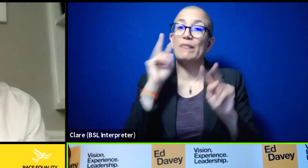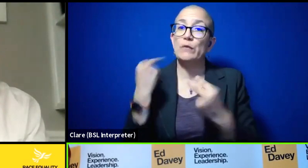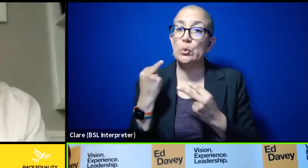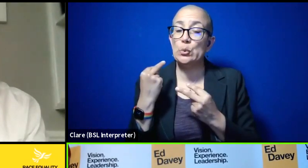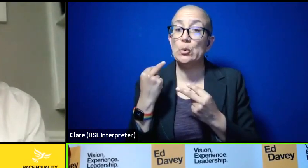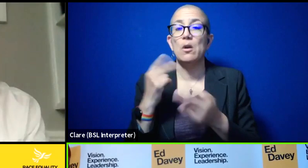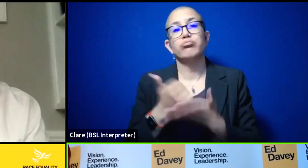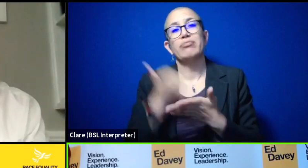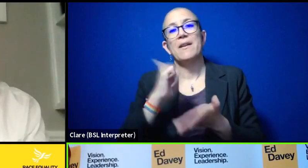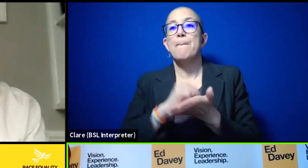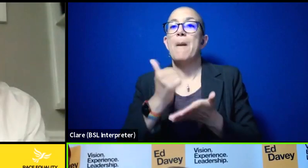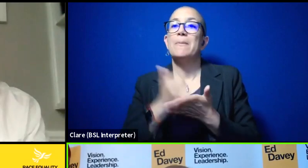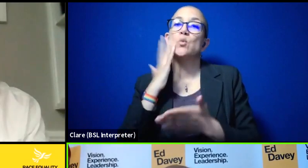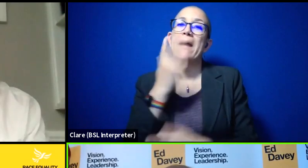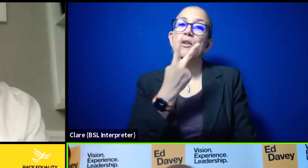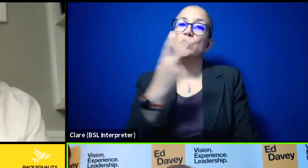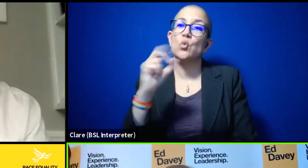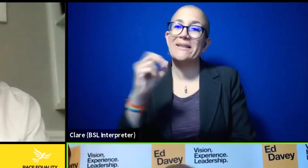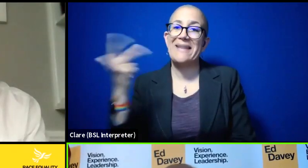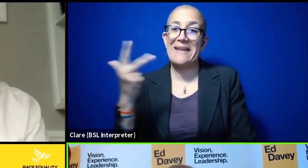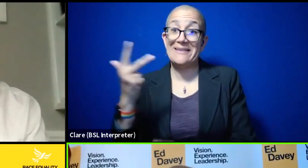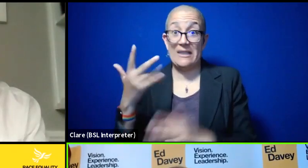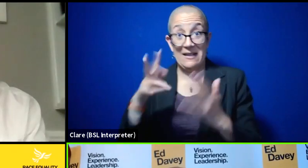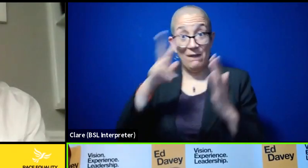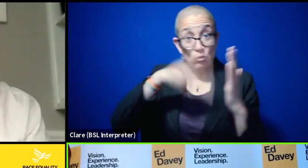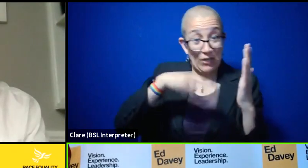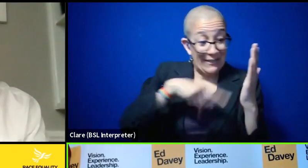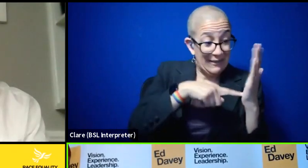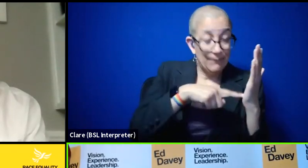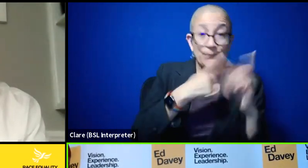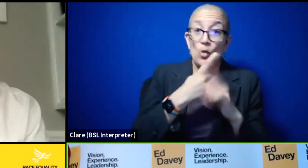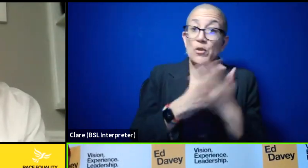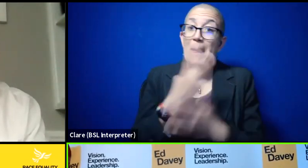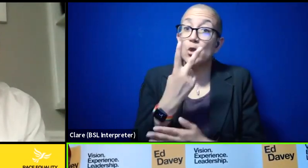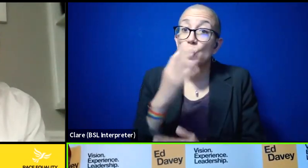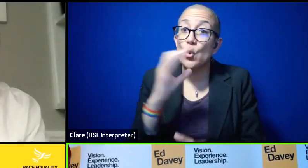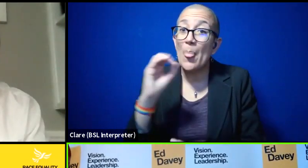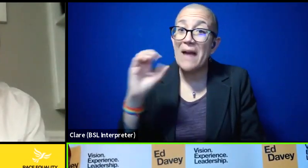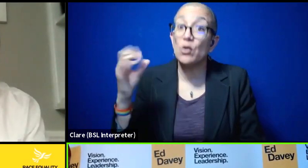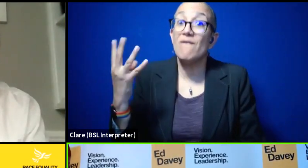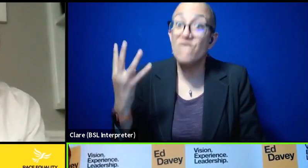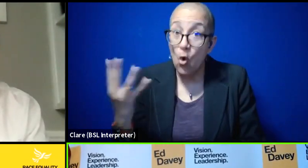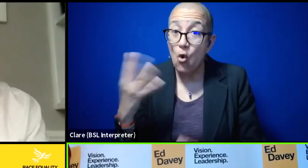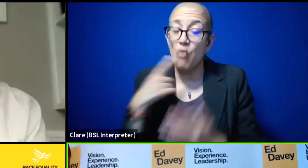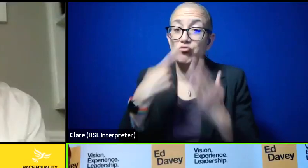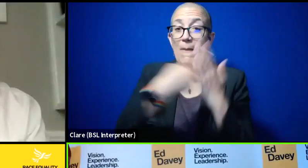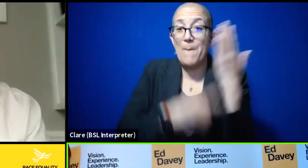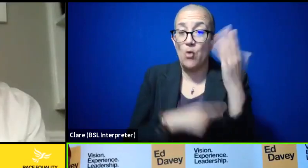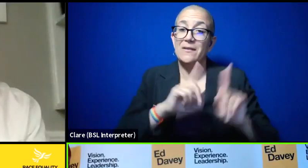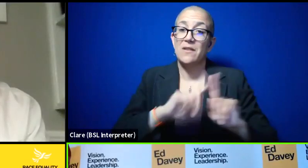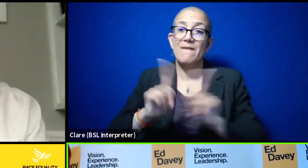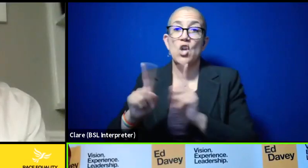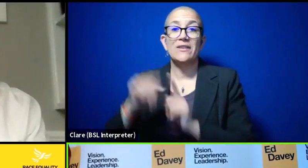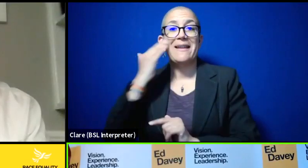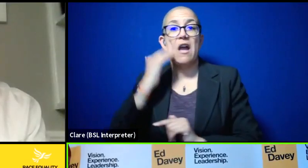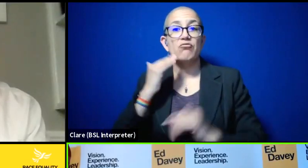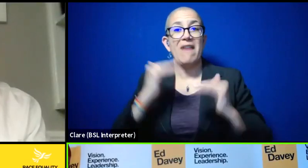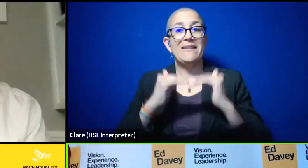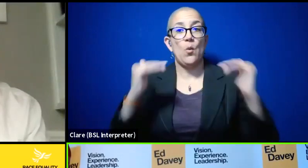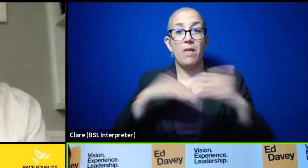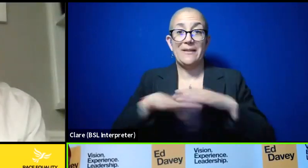in 2018. But if you read it, it refers to a 2004 report, Diversity, Racial Equality in the Party, and